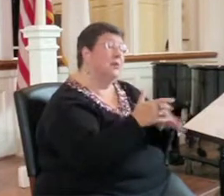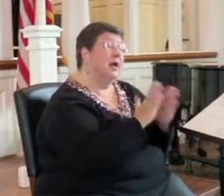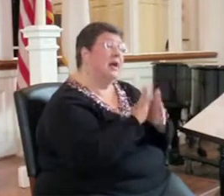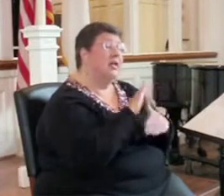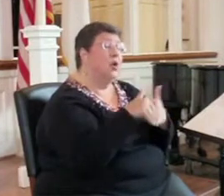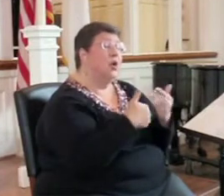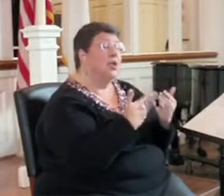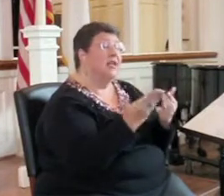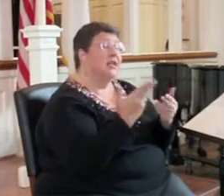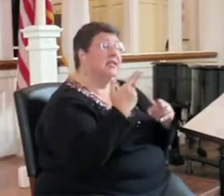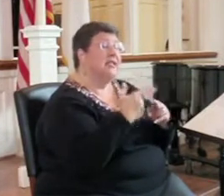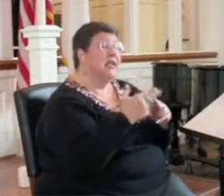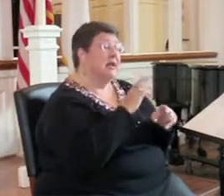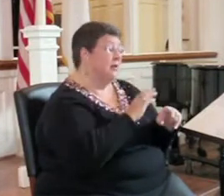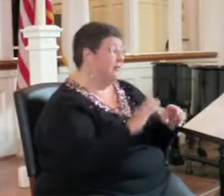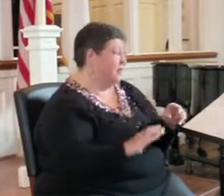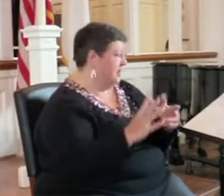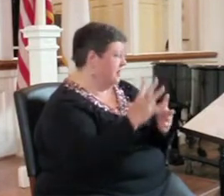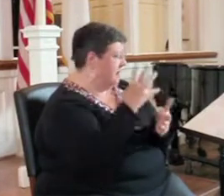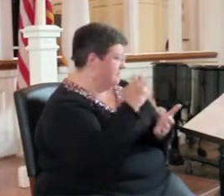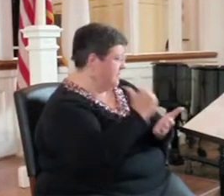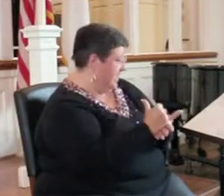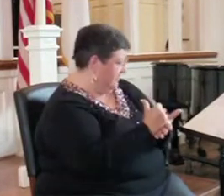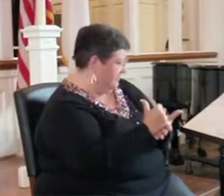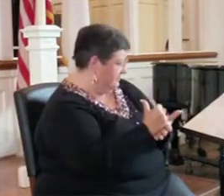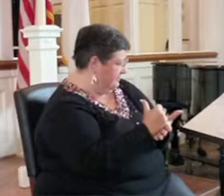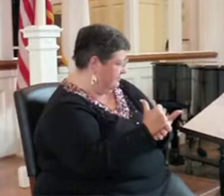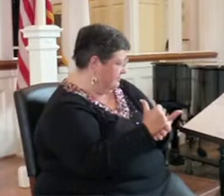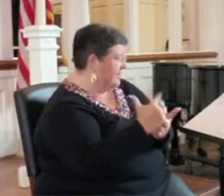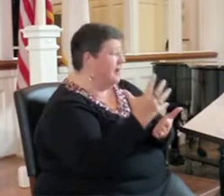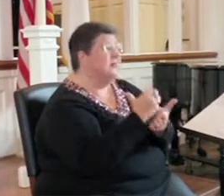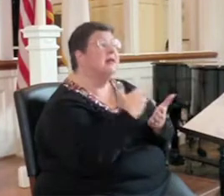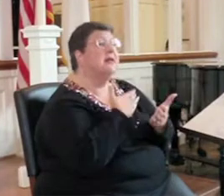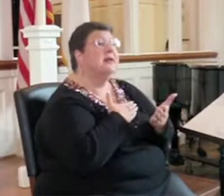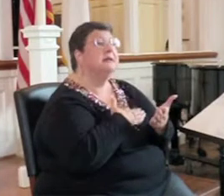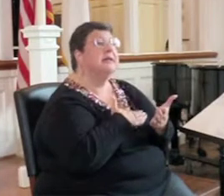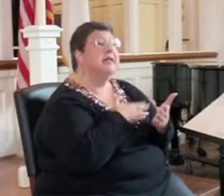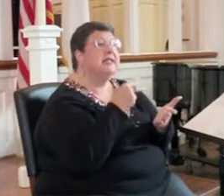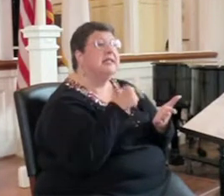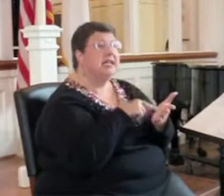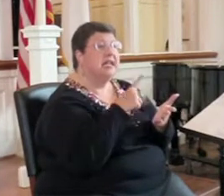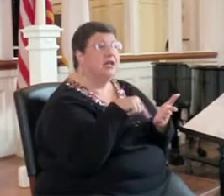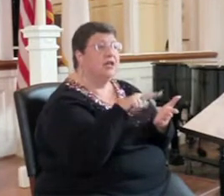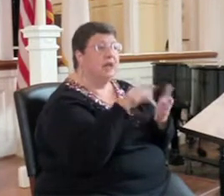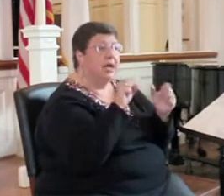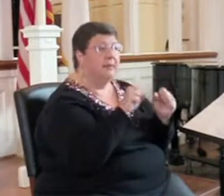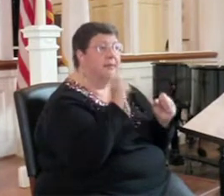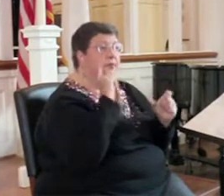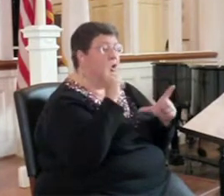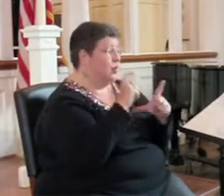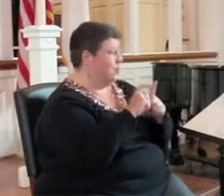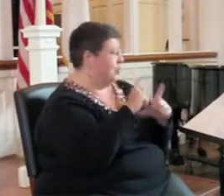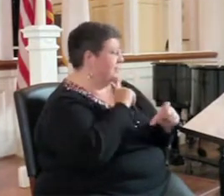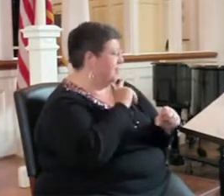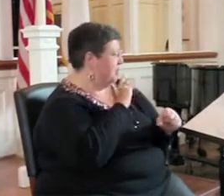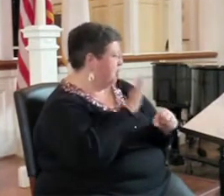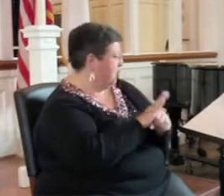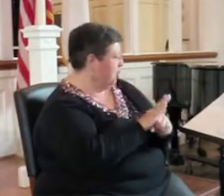things in the name of Christ. Amen. Amen. Please stand as you are able for the words of assurance and for